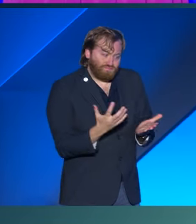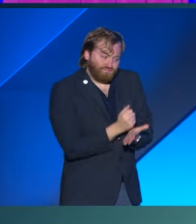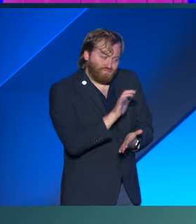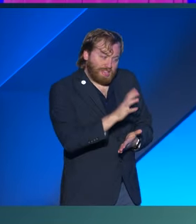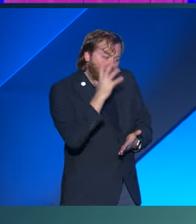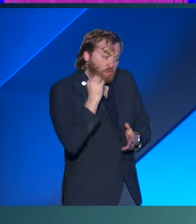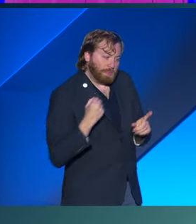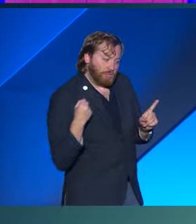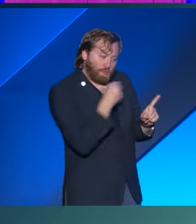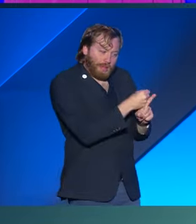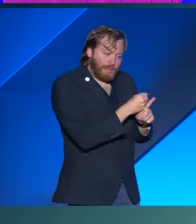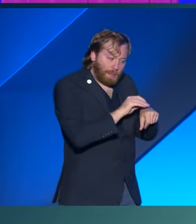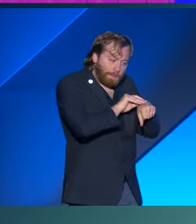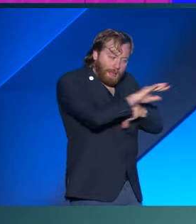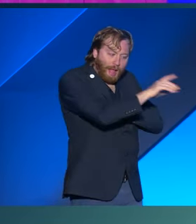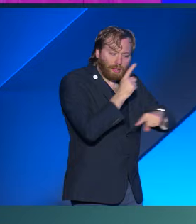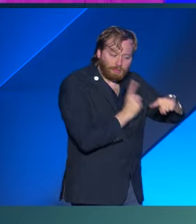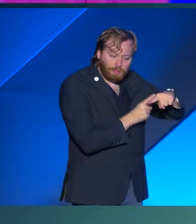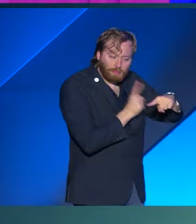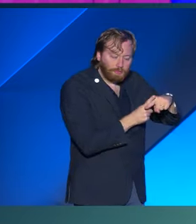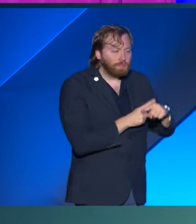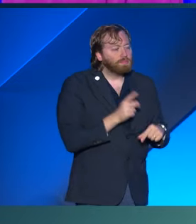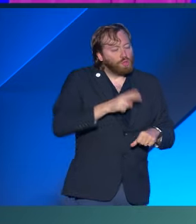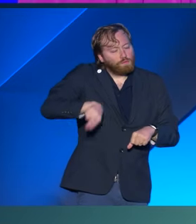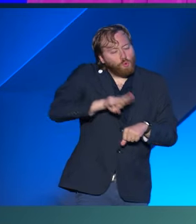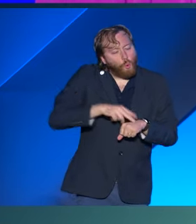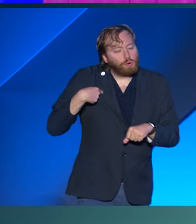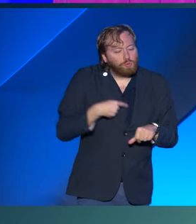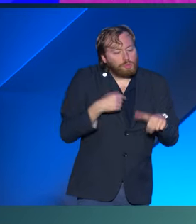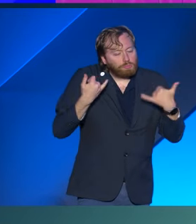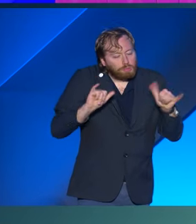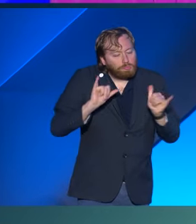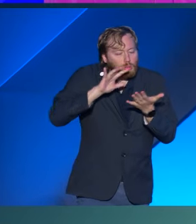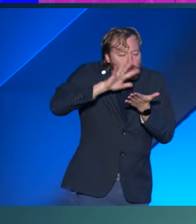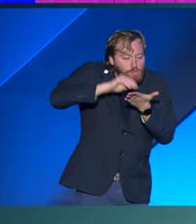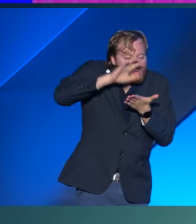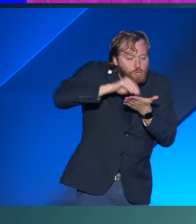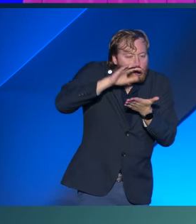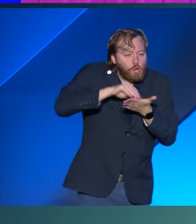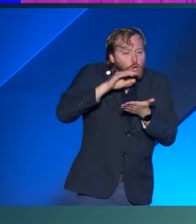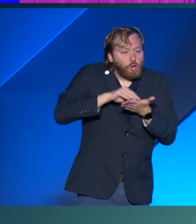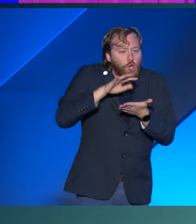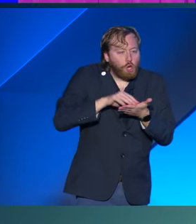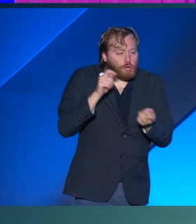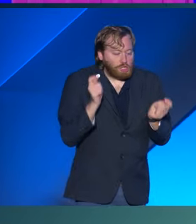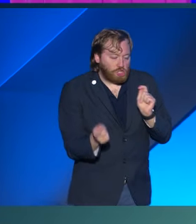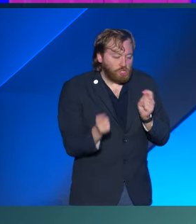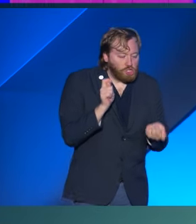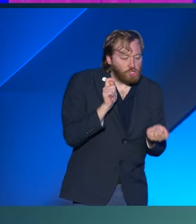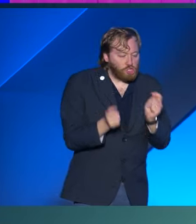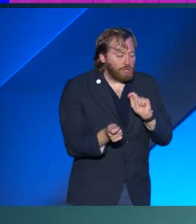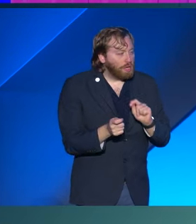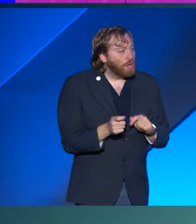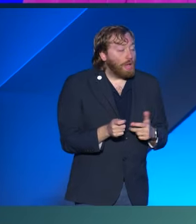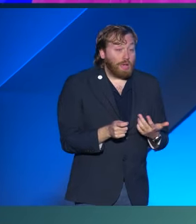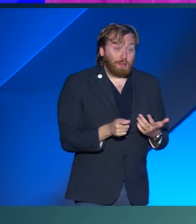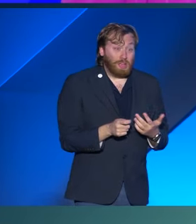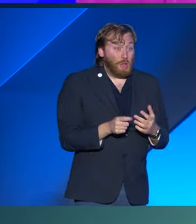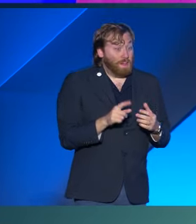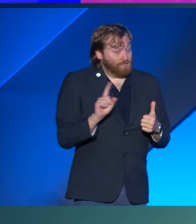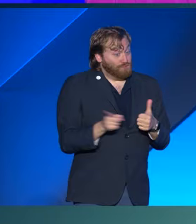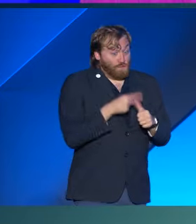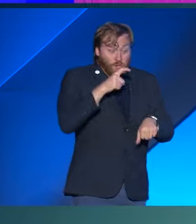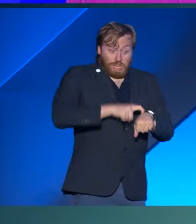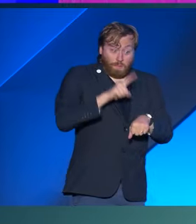experiences. Of course, we're still learning and iterating at Indeed as well. It's next to impossible to get everything right the